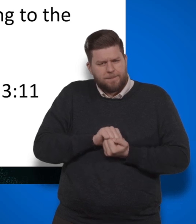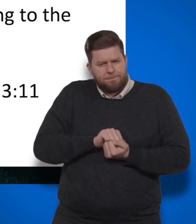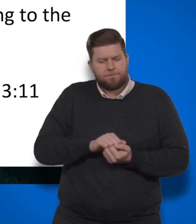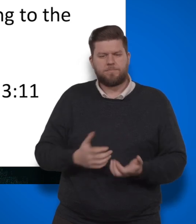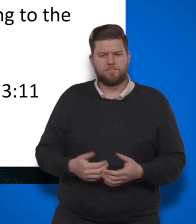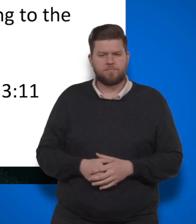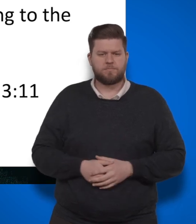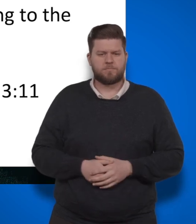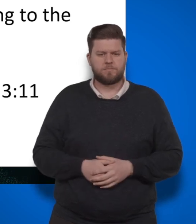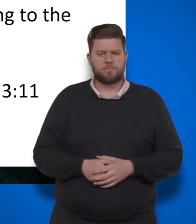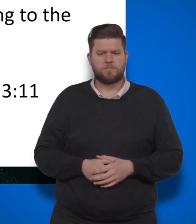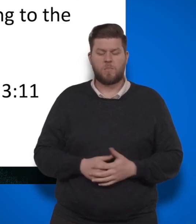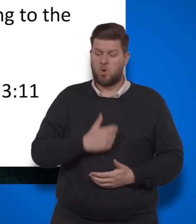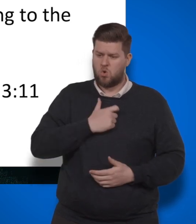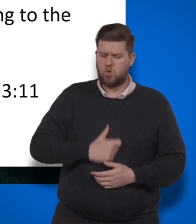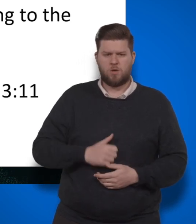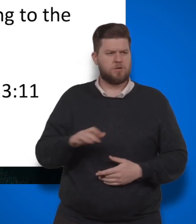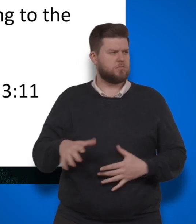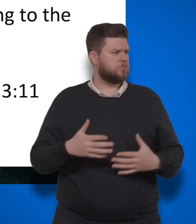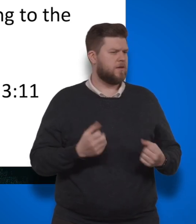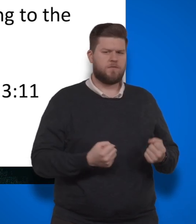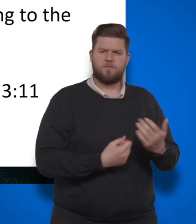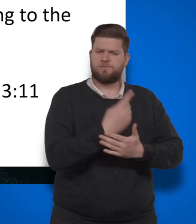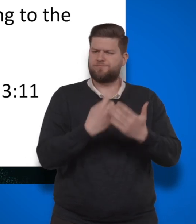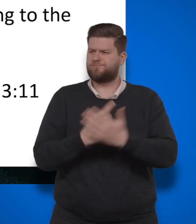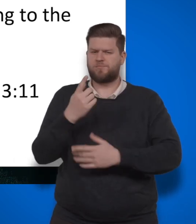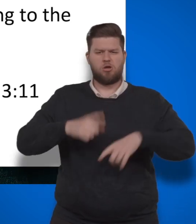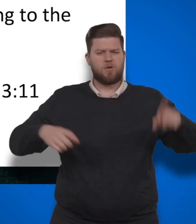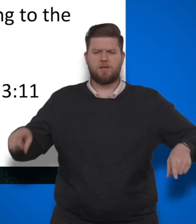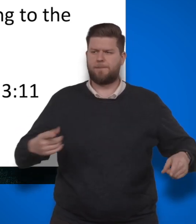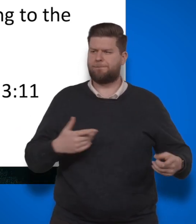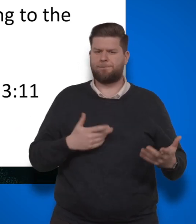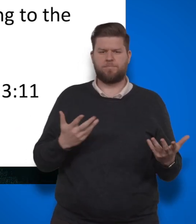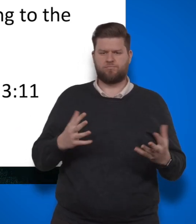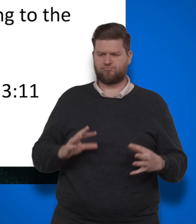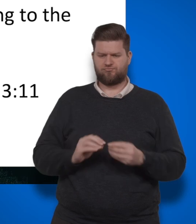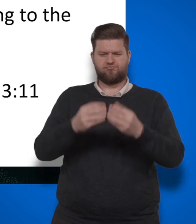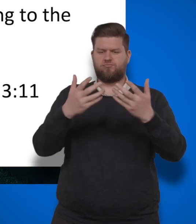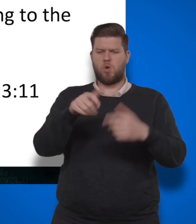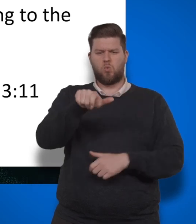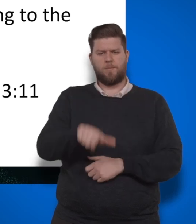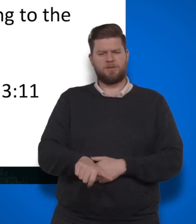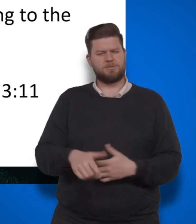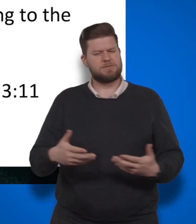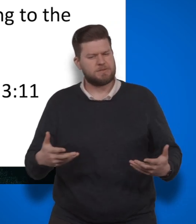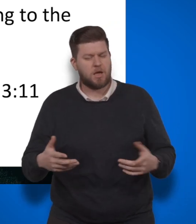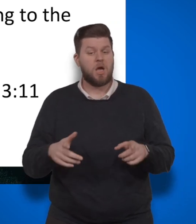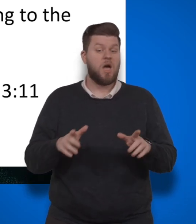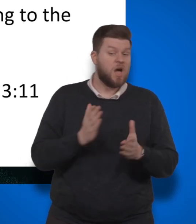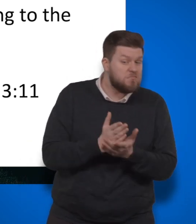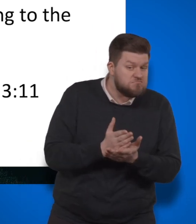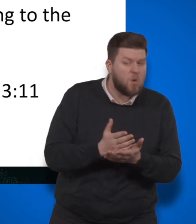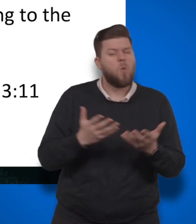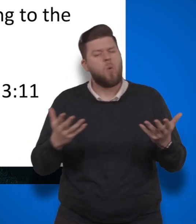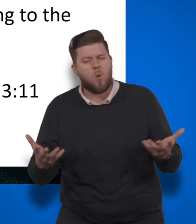beings product of random and meaningless biological and mechanistic processes? Or is there something more